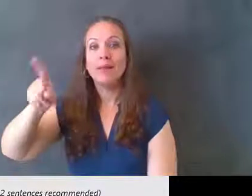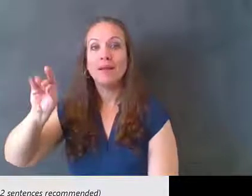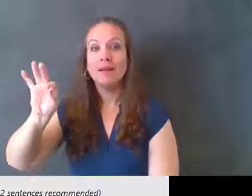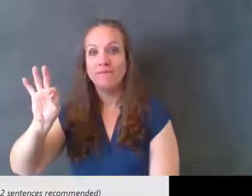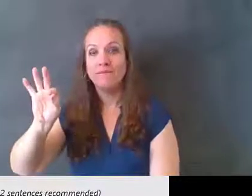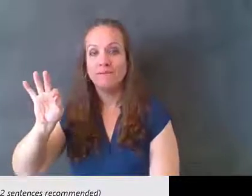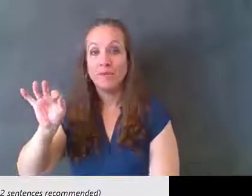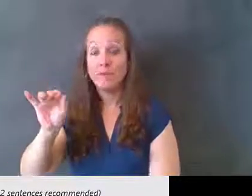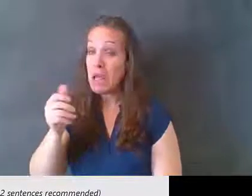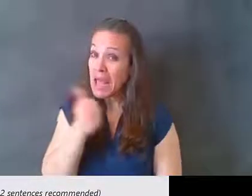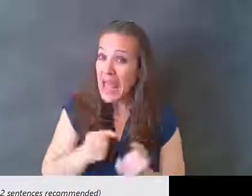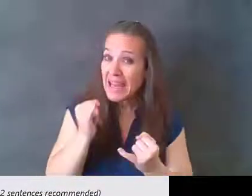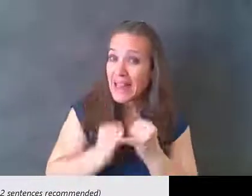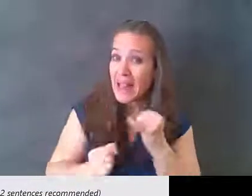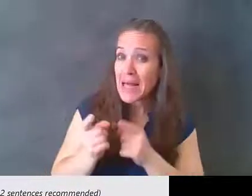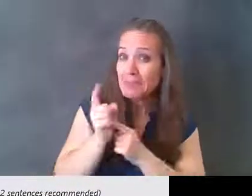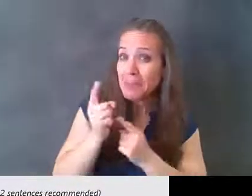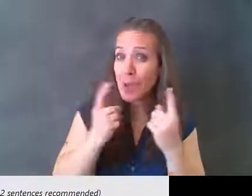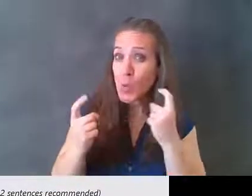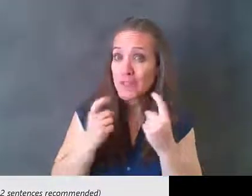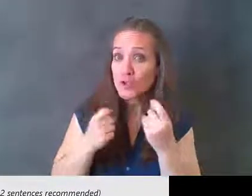questions?